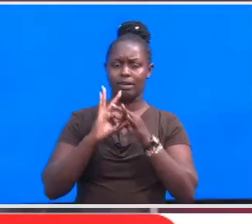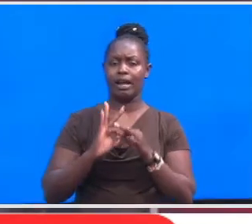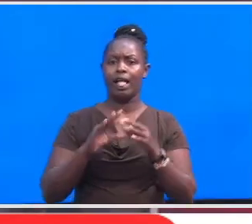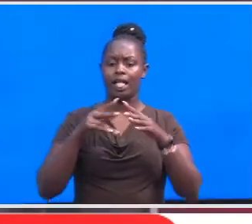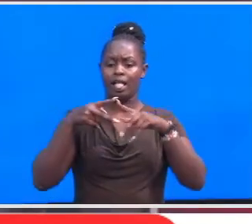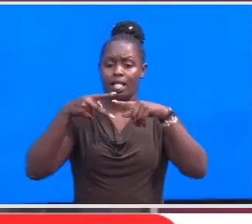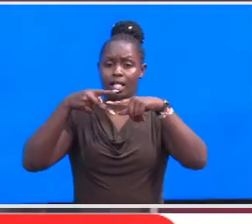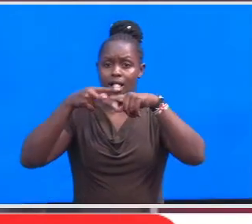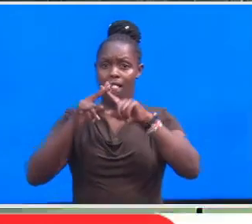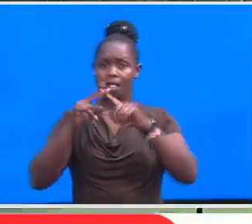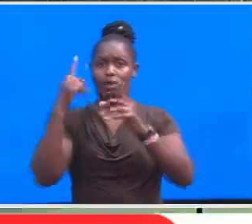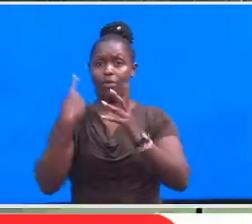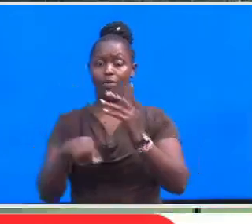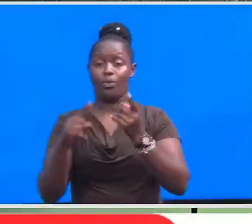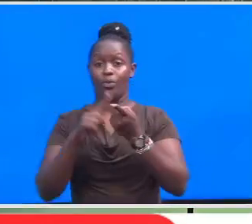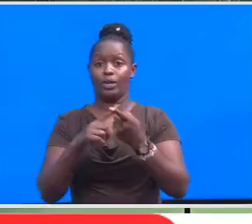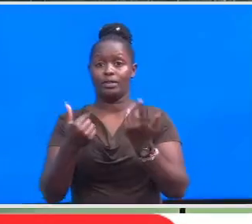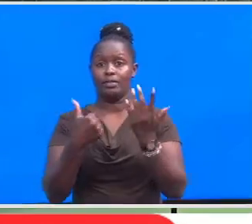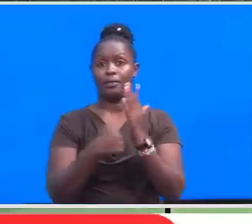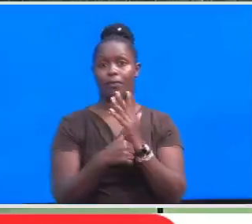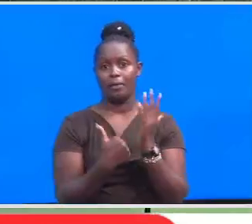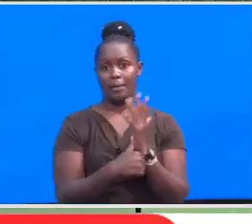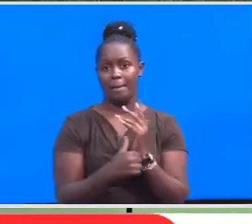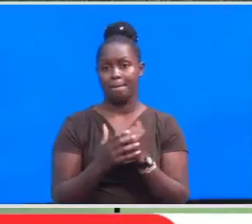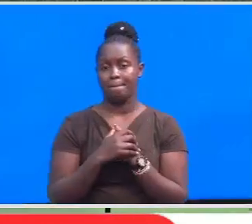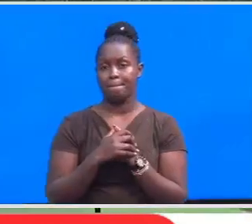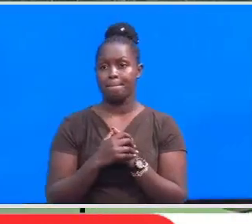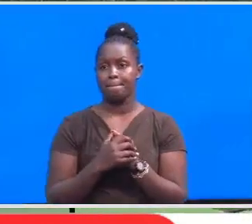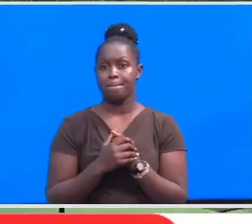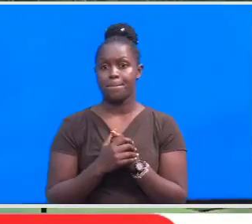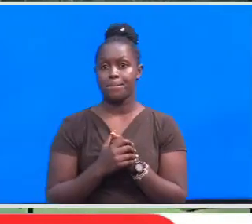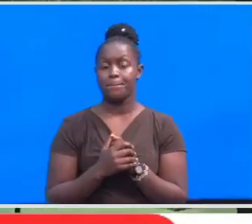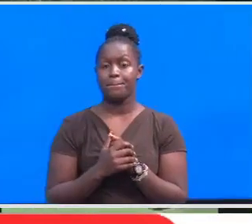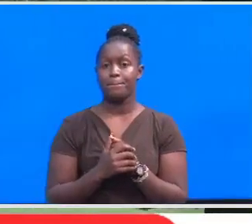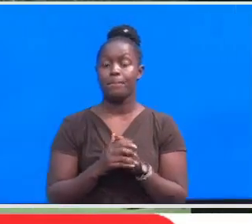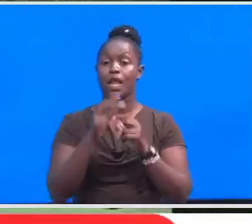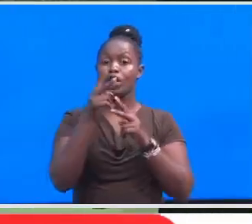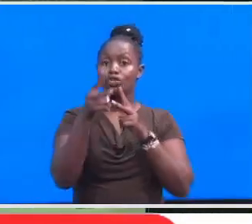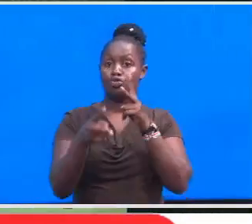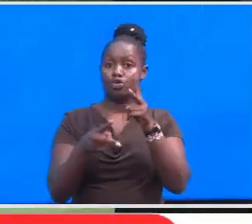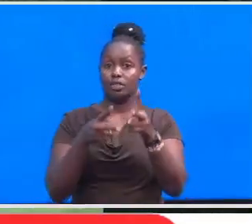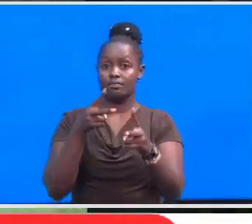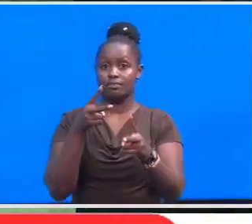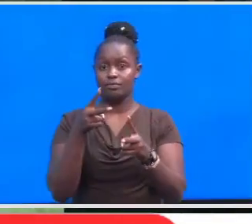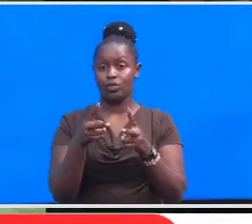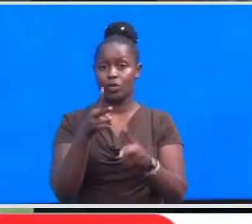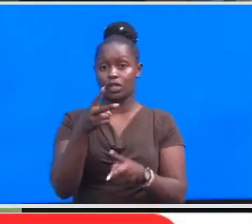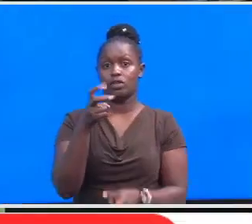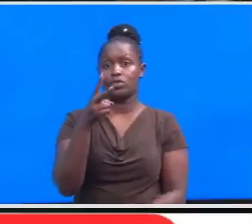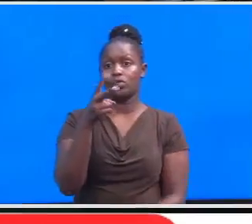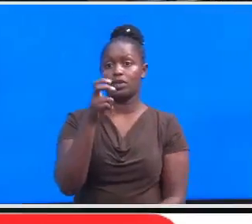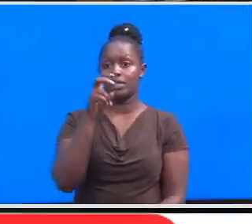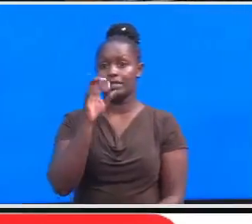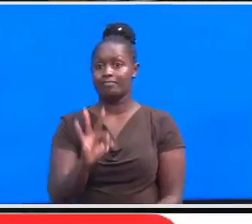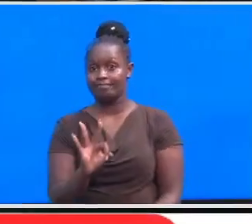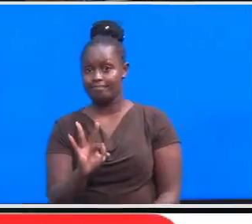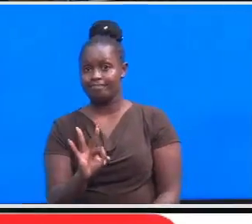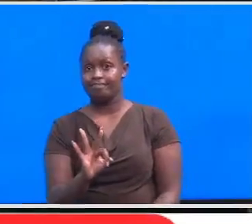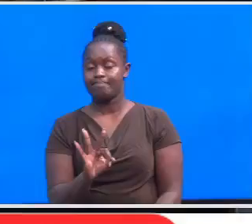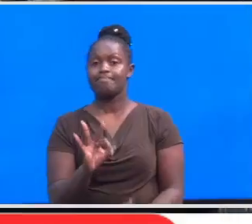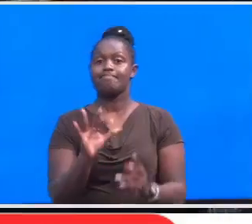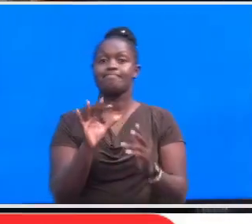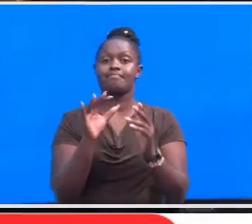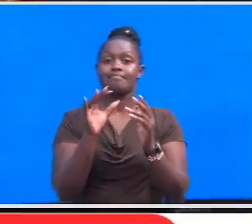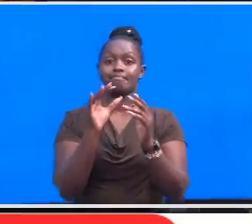of multilateralism. On Thursday, the 21st of September 2023, President William Ruto delivered